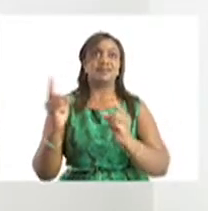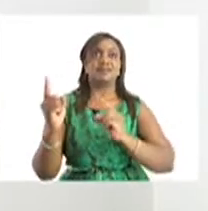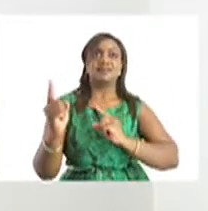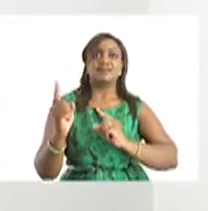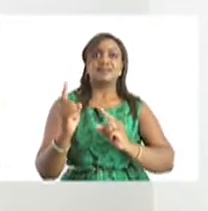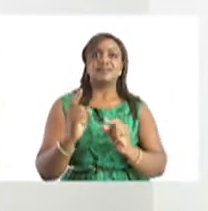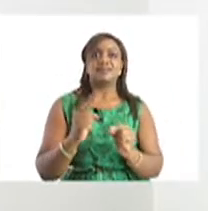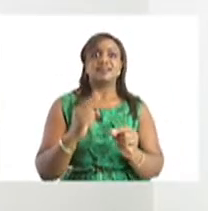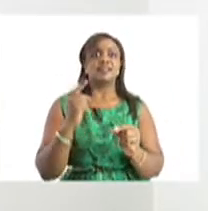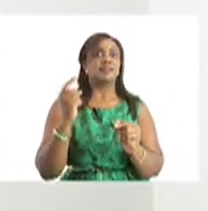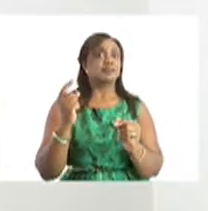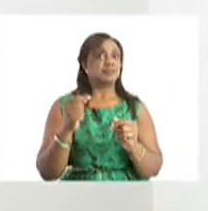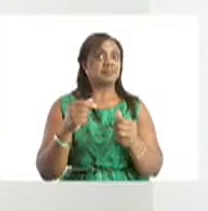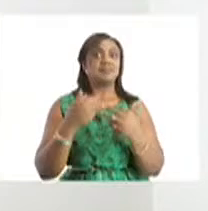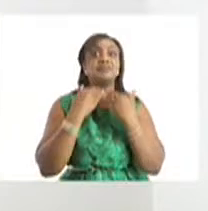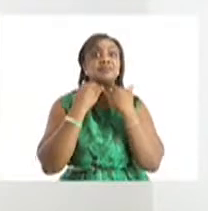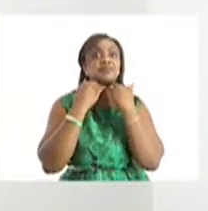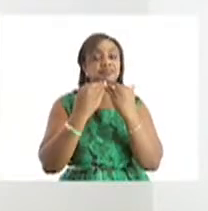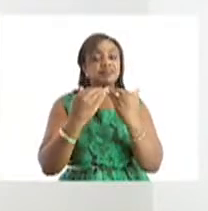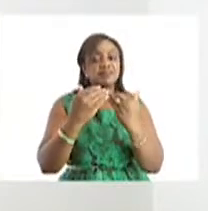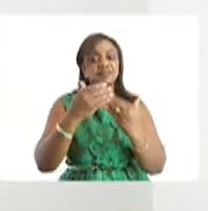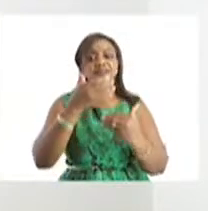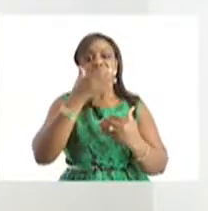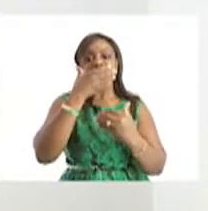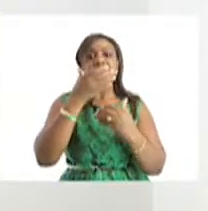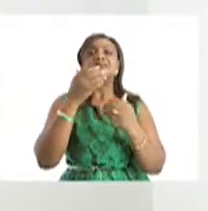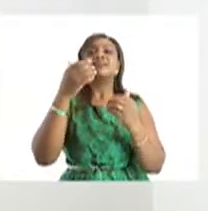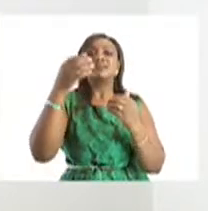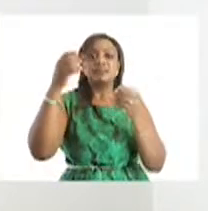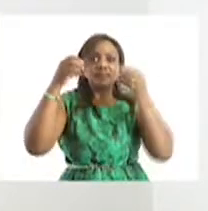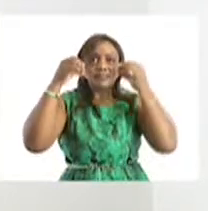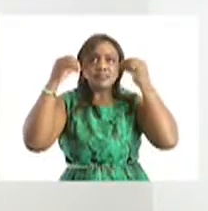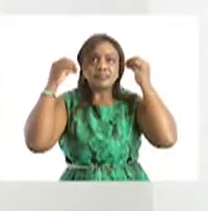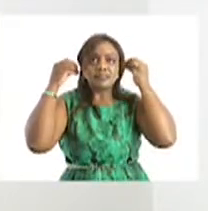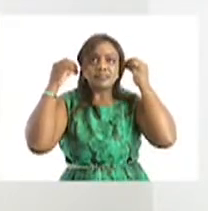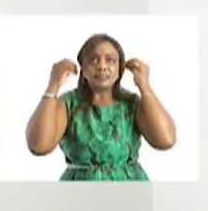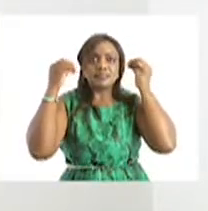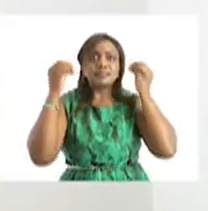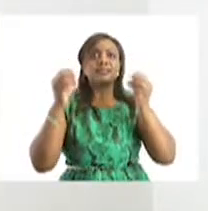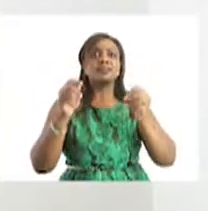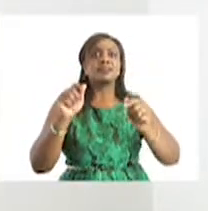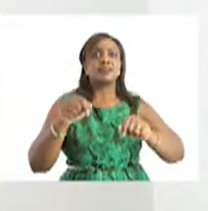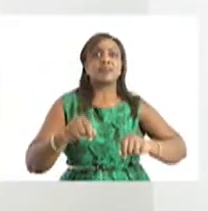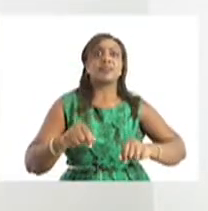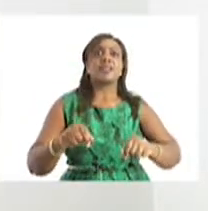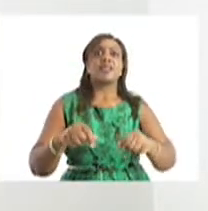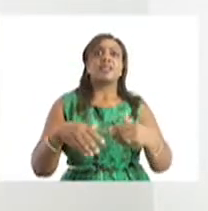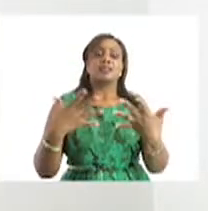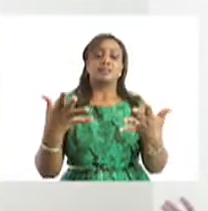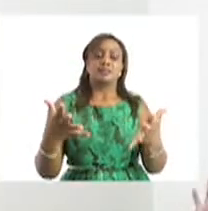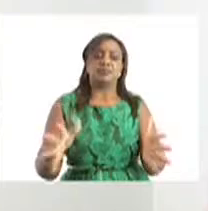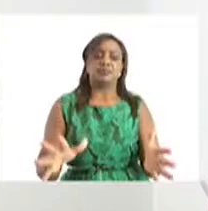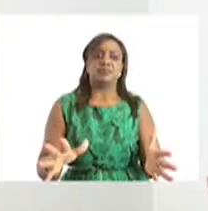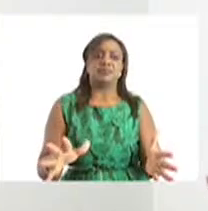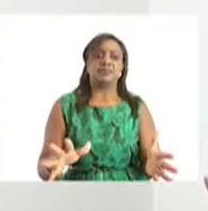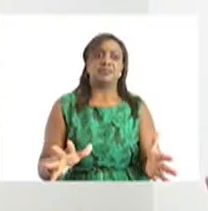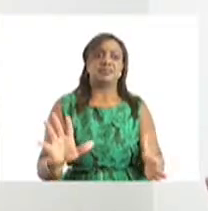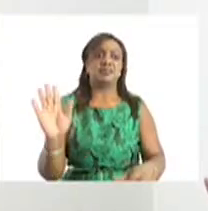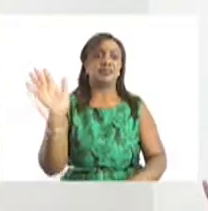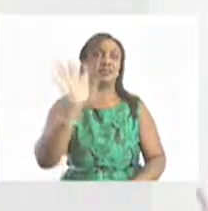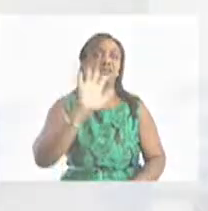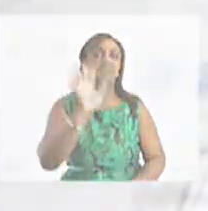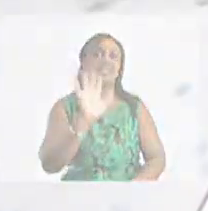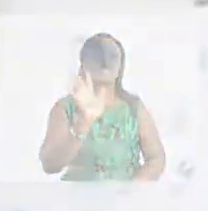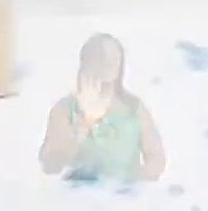Always wear a mask in public. And from us in the studio, until next time, ciao.